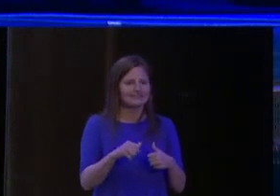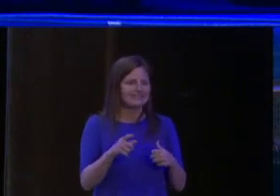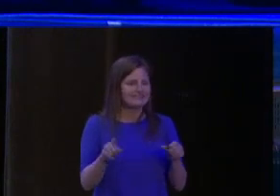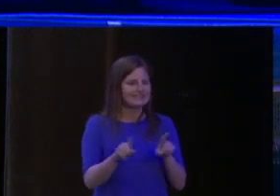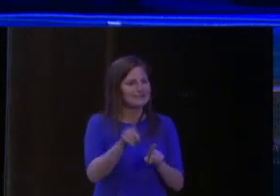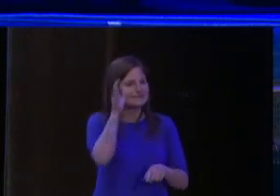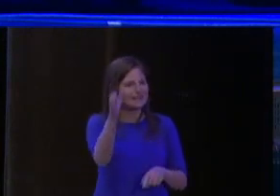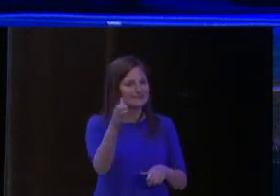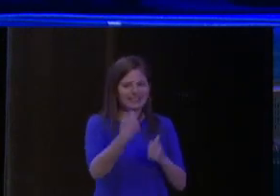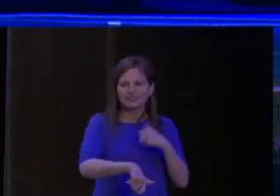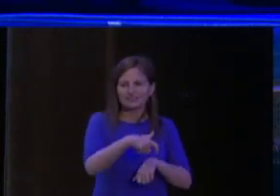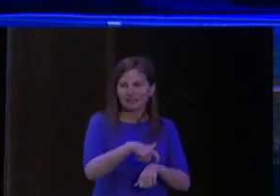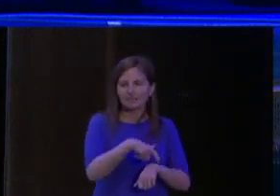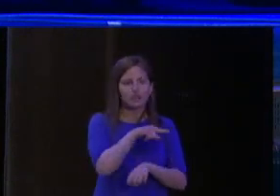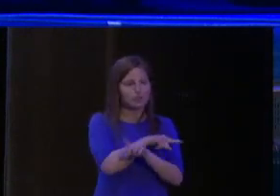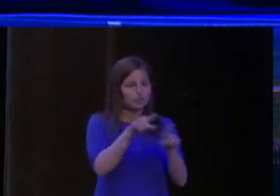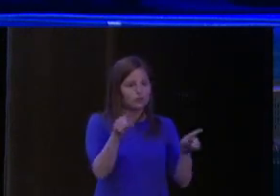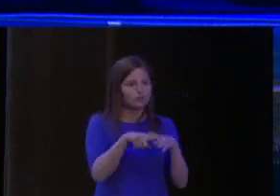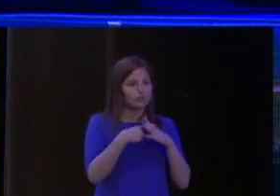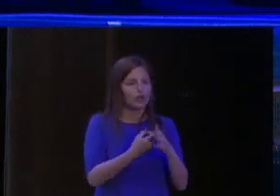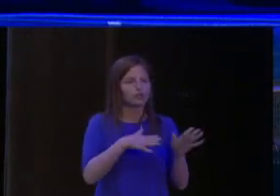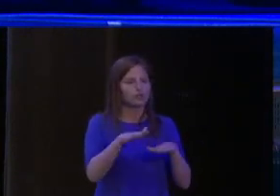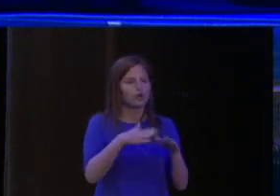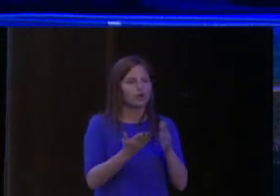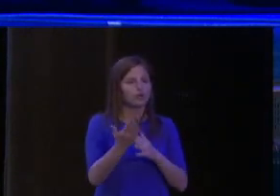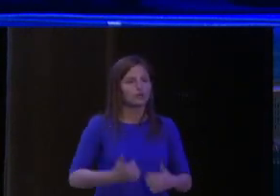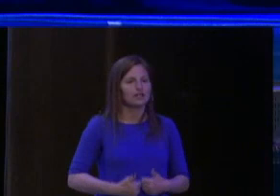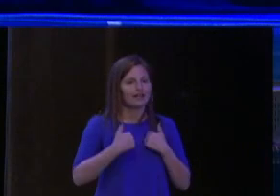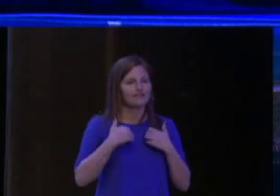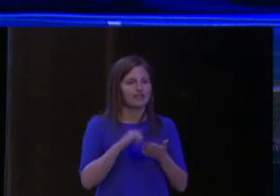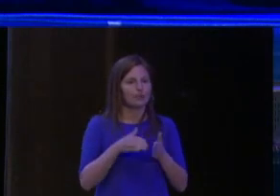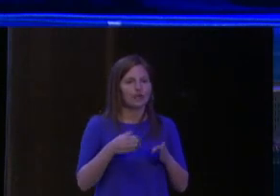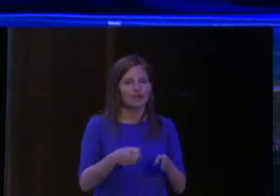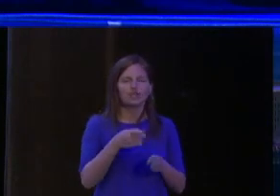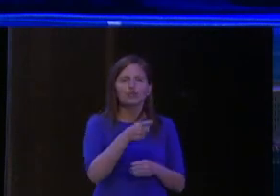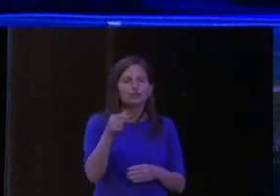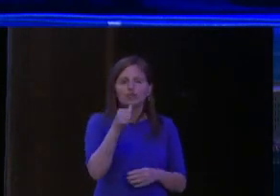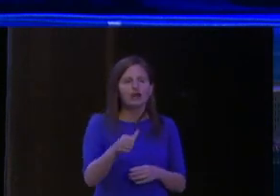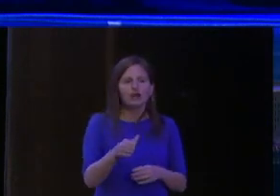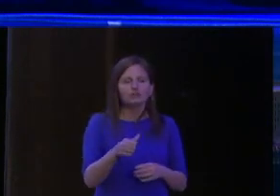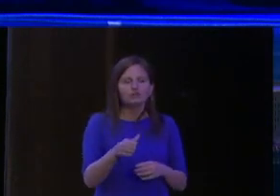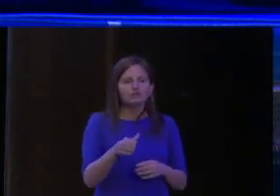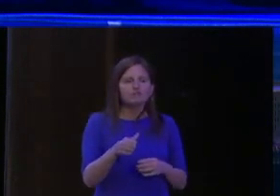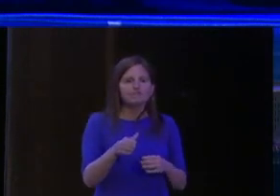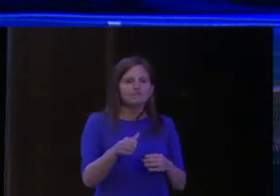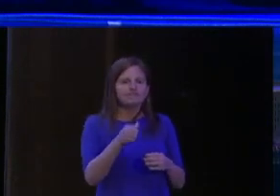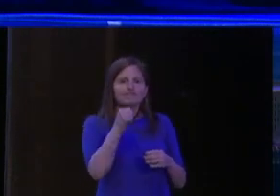time every time. You begin to walk in life that way, so that you're not